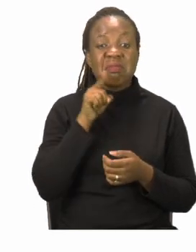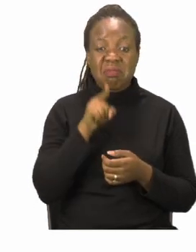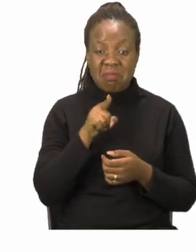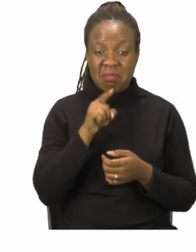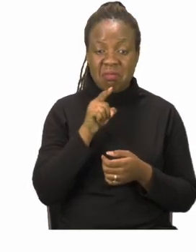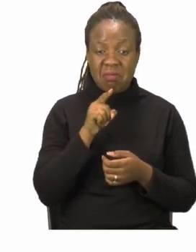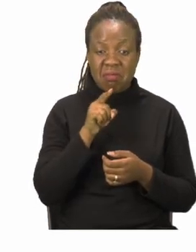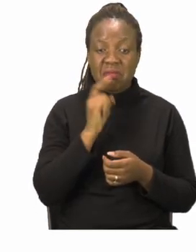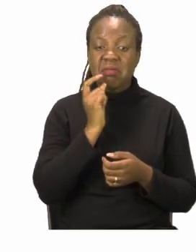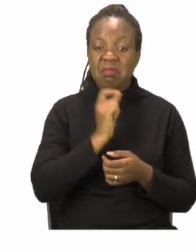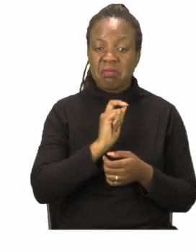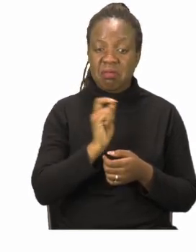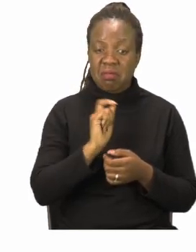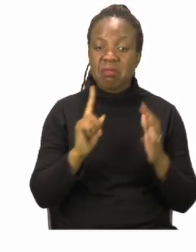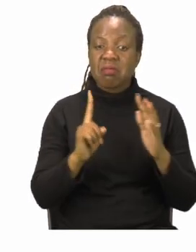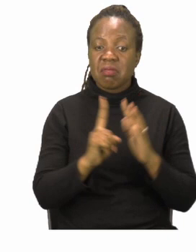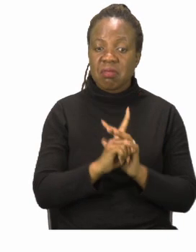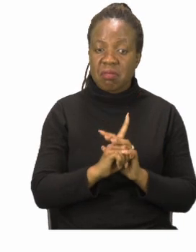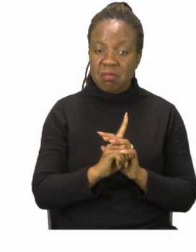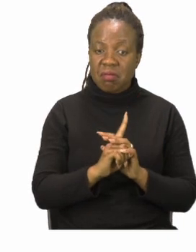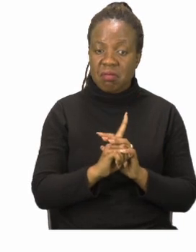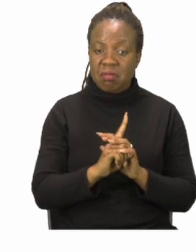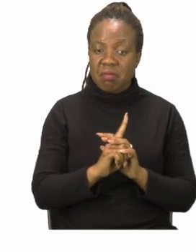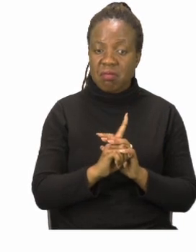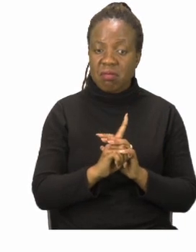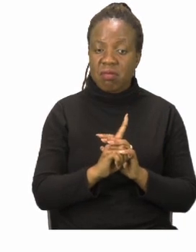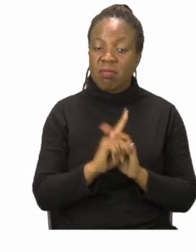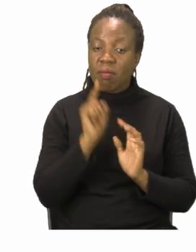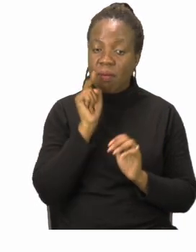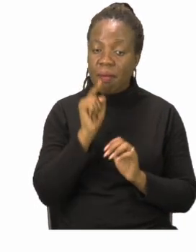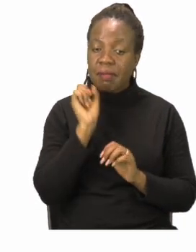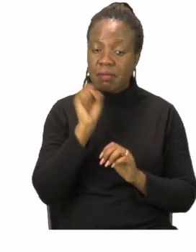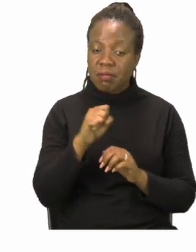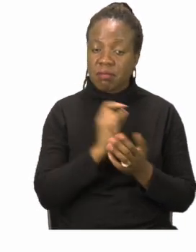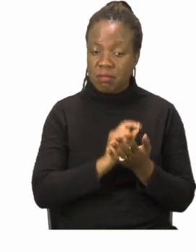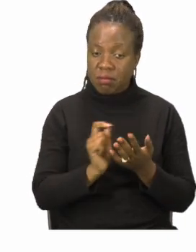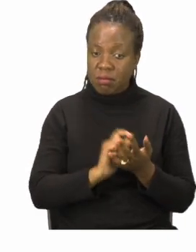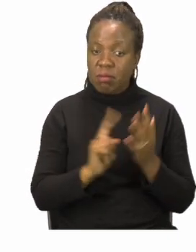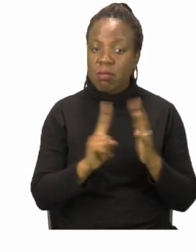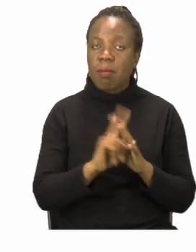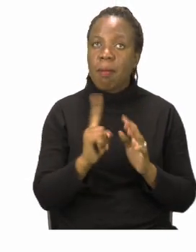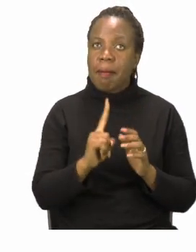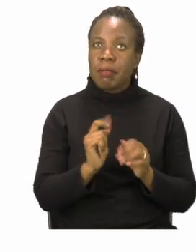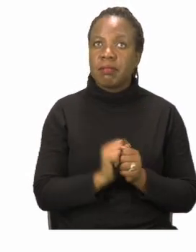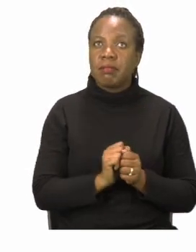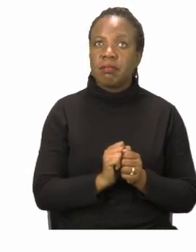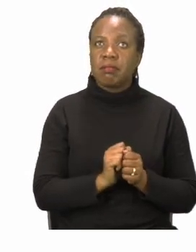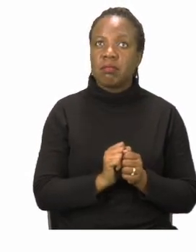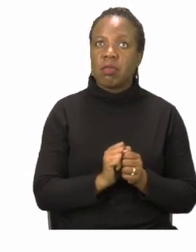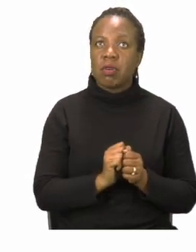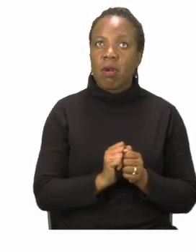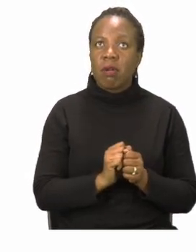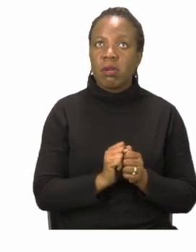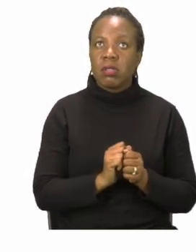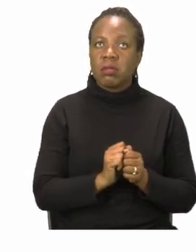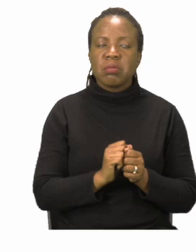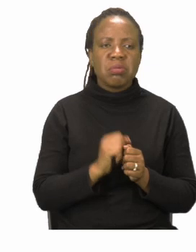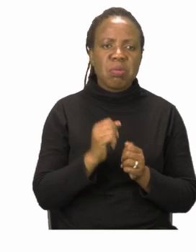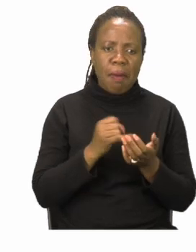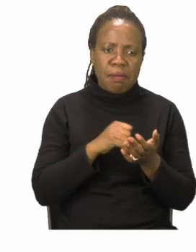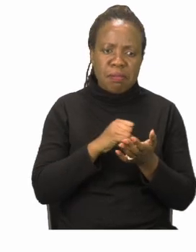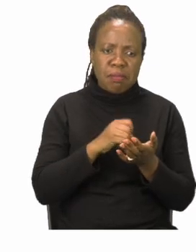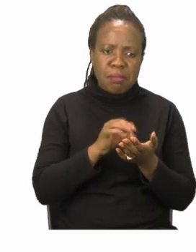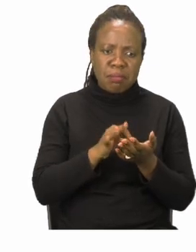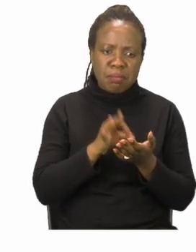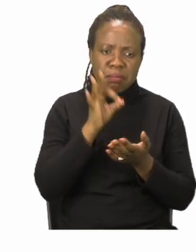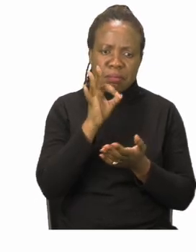happens? What happens when you grow seeds? Now in the picture you will see the